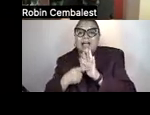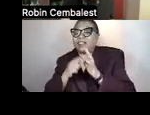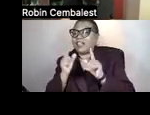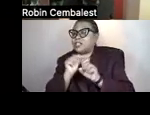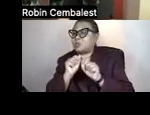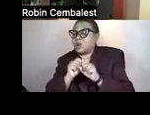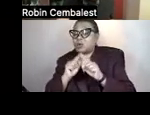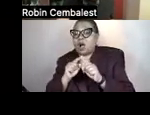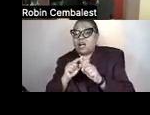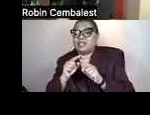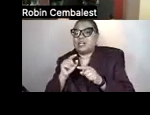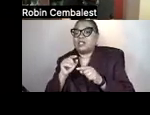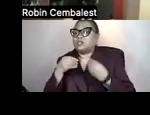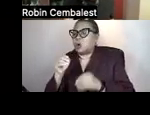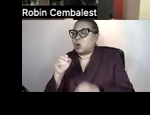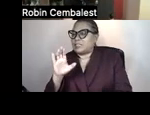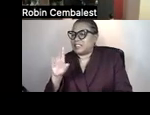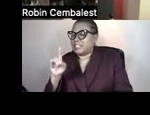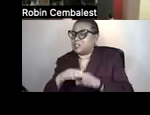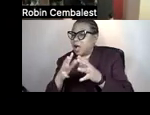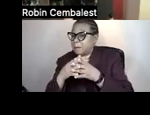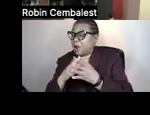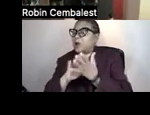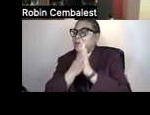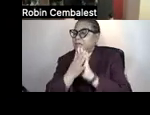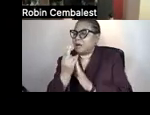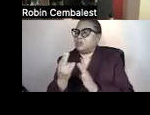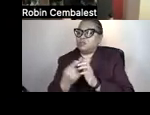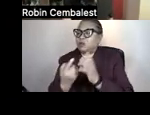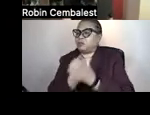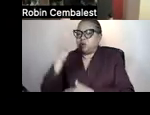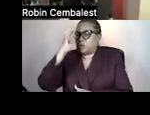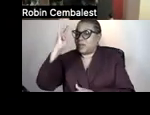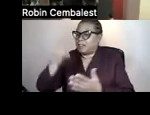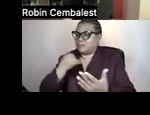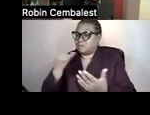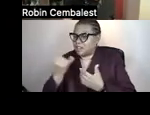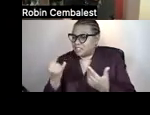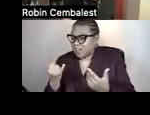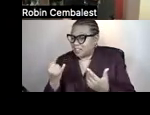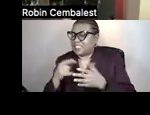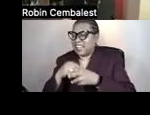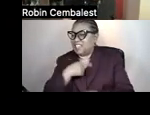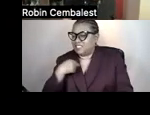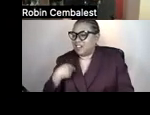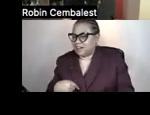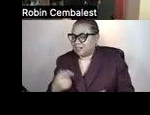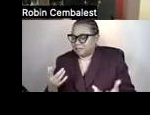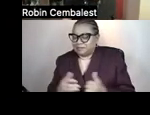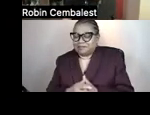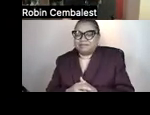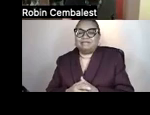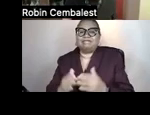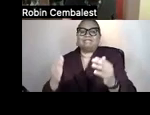were unsold CDs from America become used for new creative projects in China.